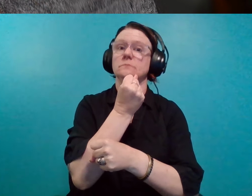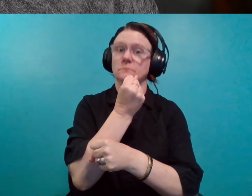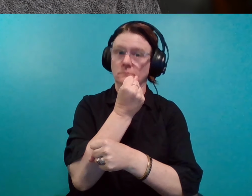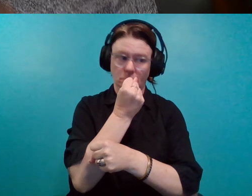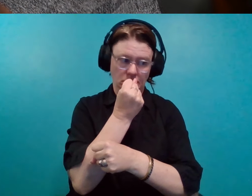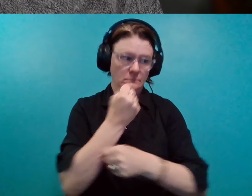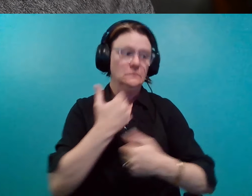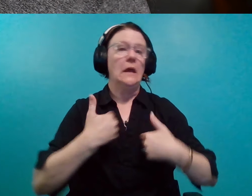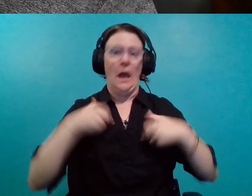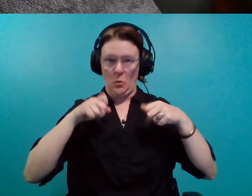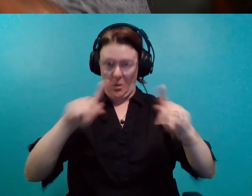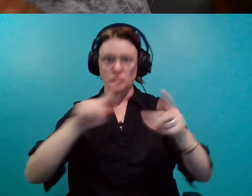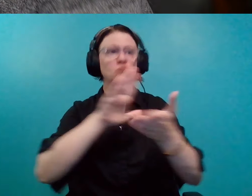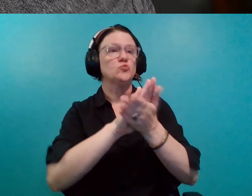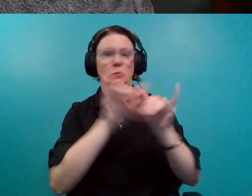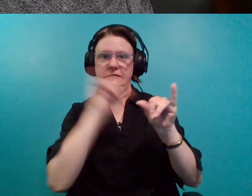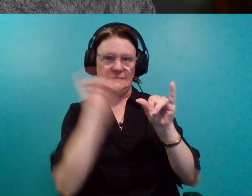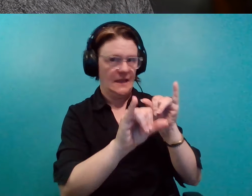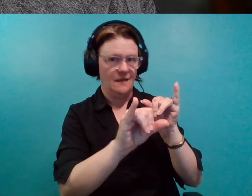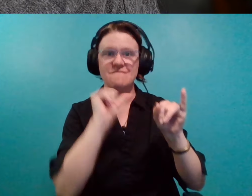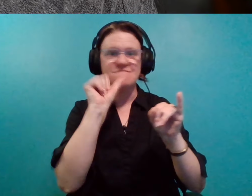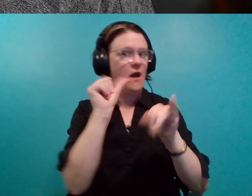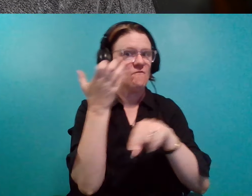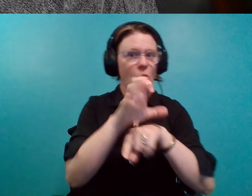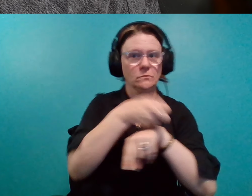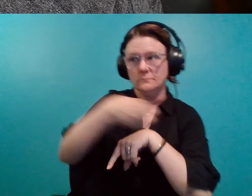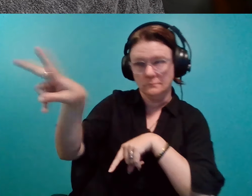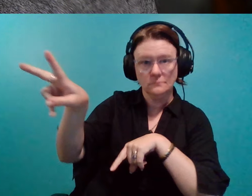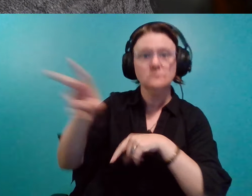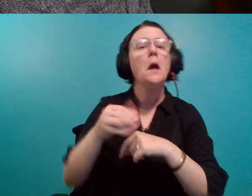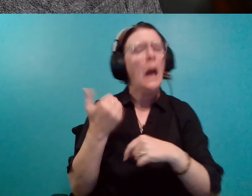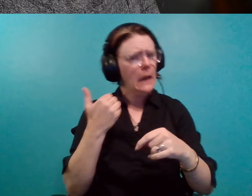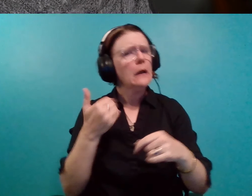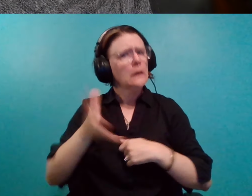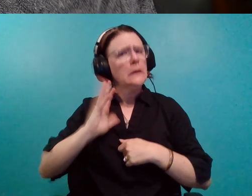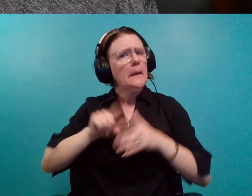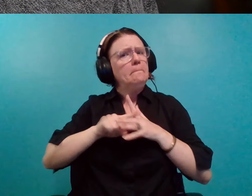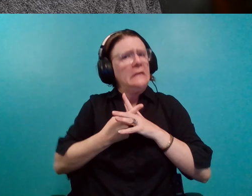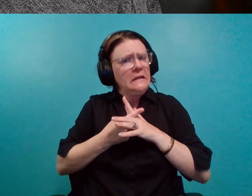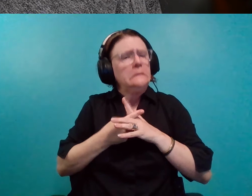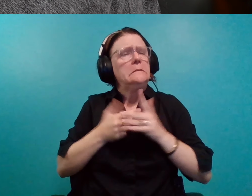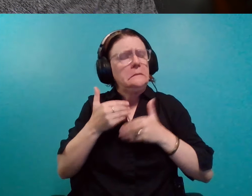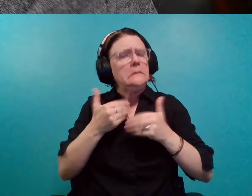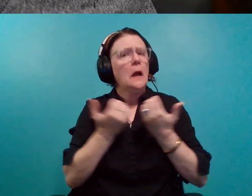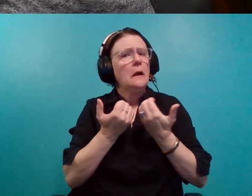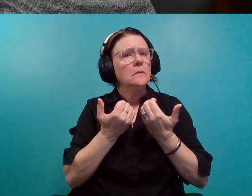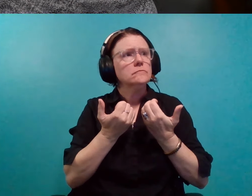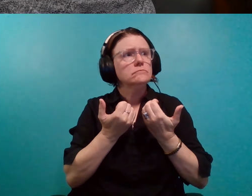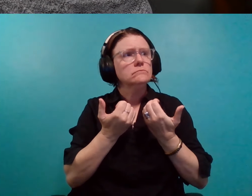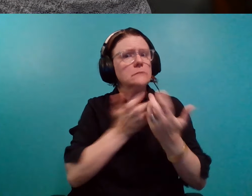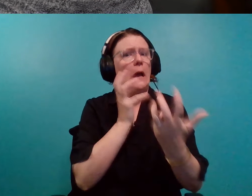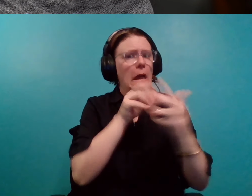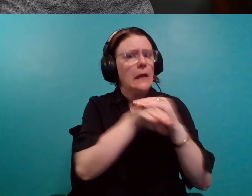to stay in the school system that I was already in. I mean, I had accommodations in the beginning, but as I got